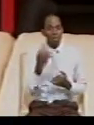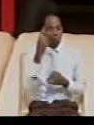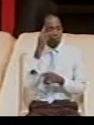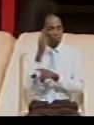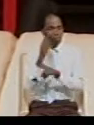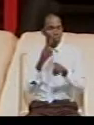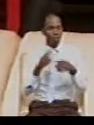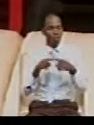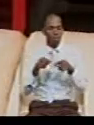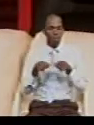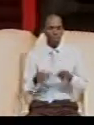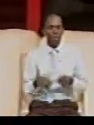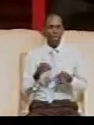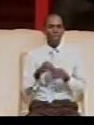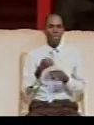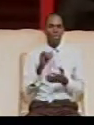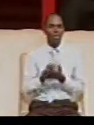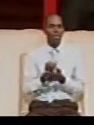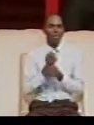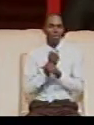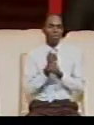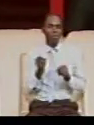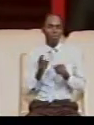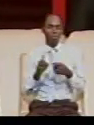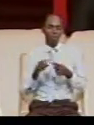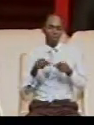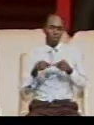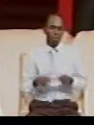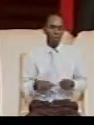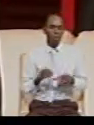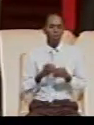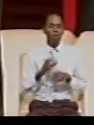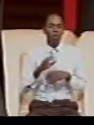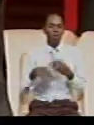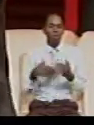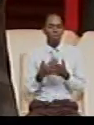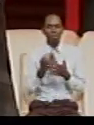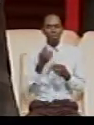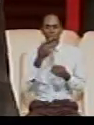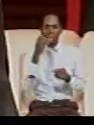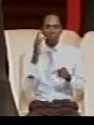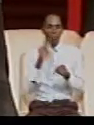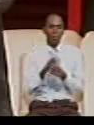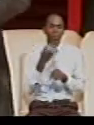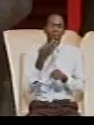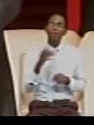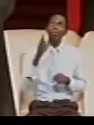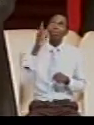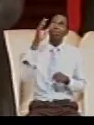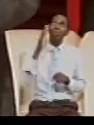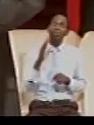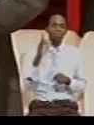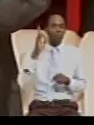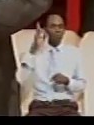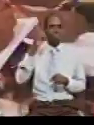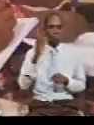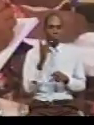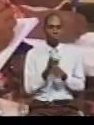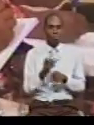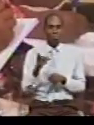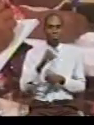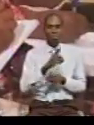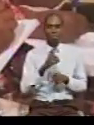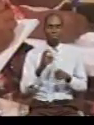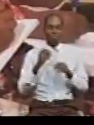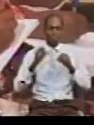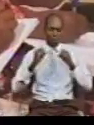that salvation and to abide in all the promises of God, he gives you strengthening and